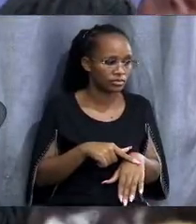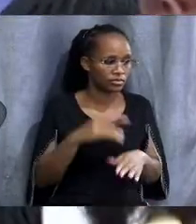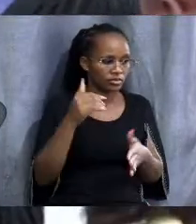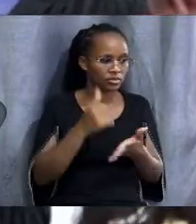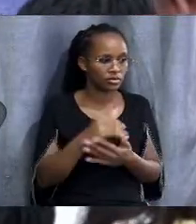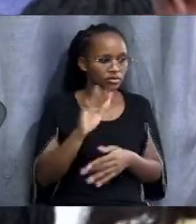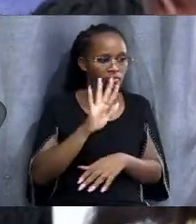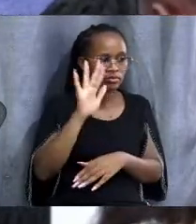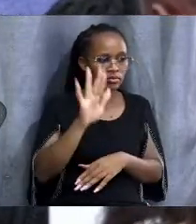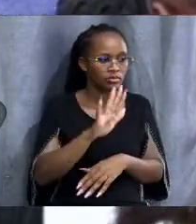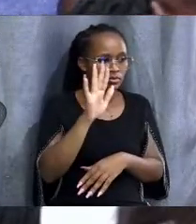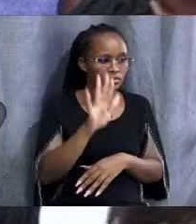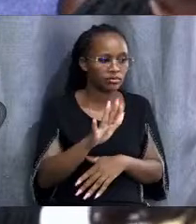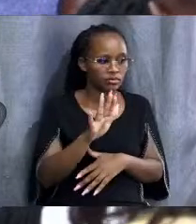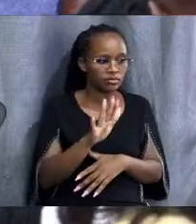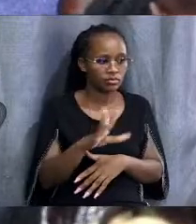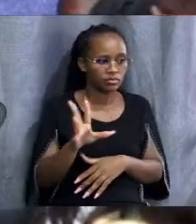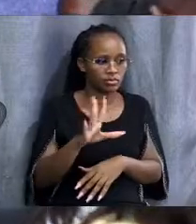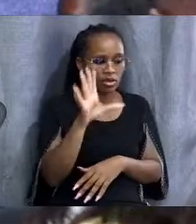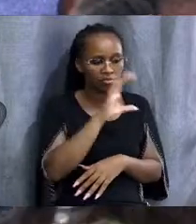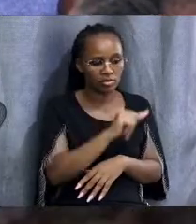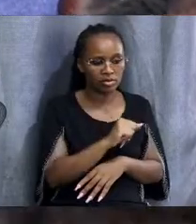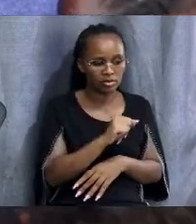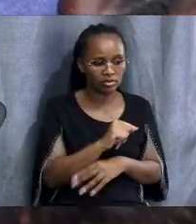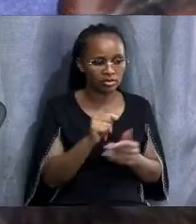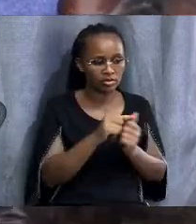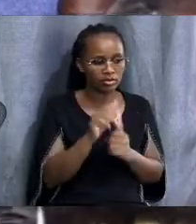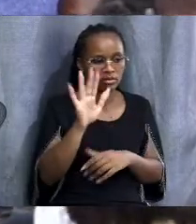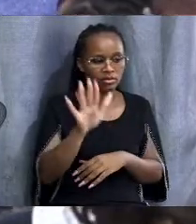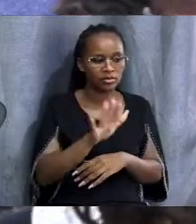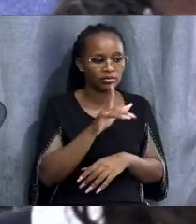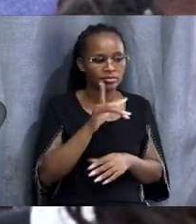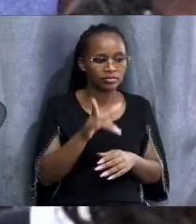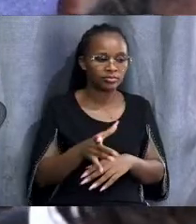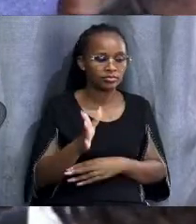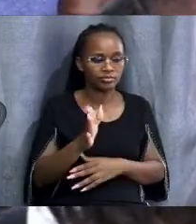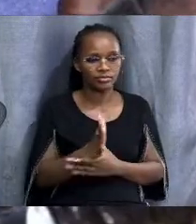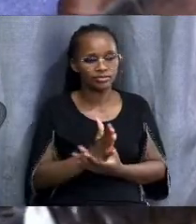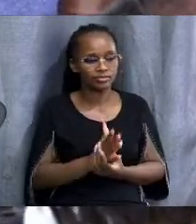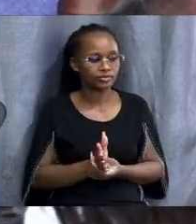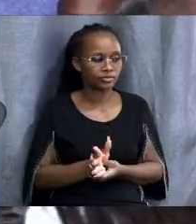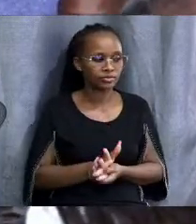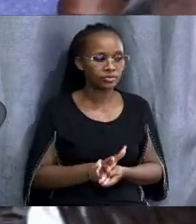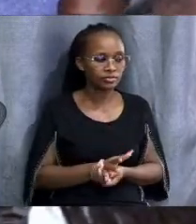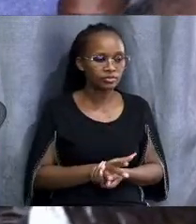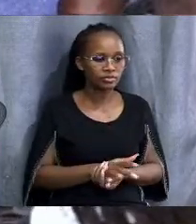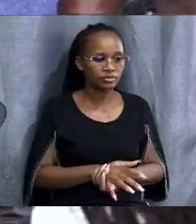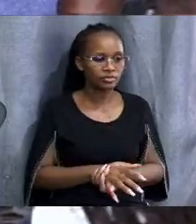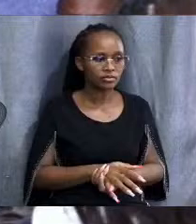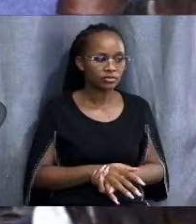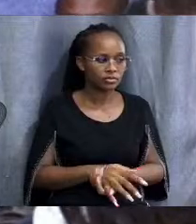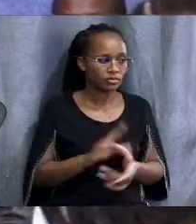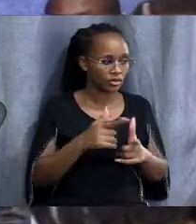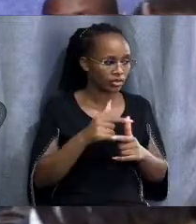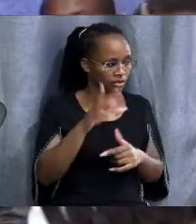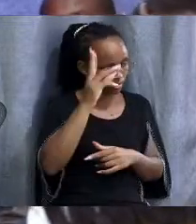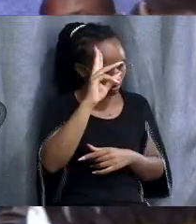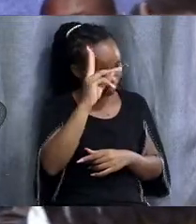utaithio wake. Ugiaga, weha mwena inywe. And then,